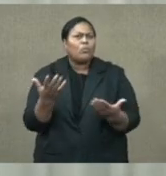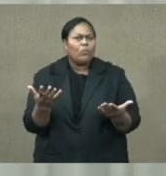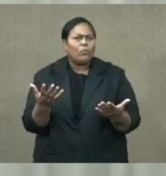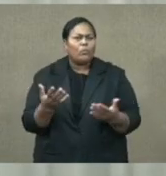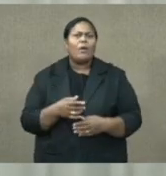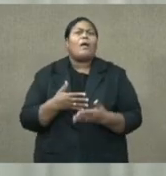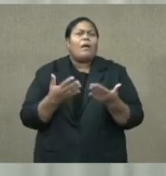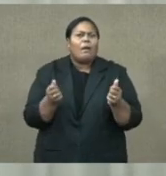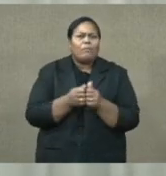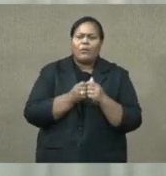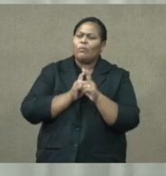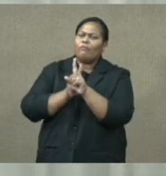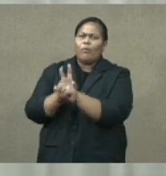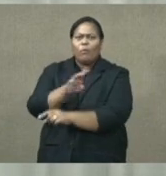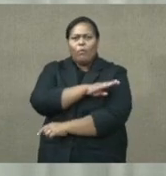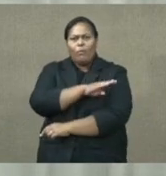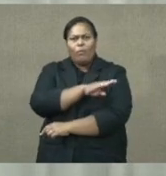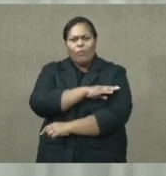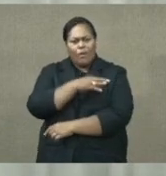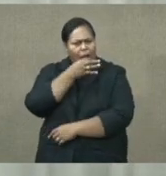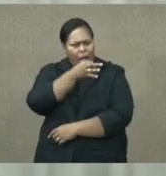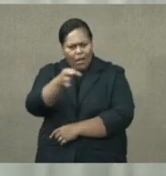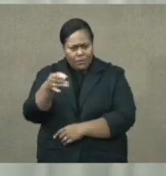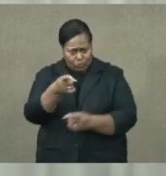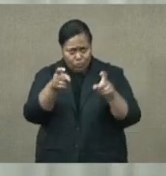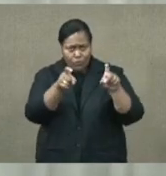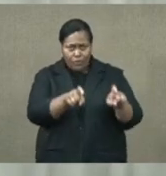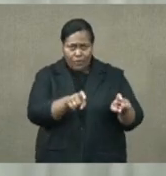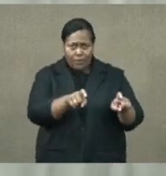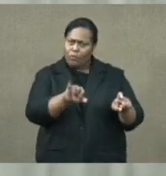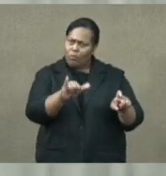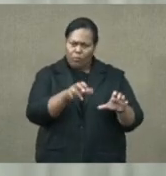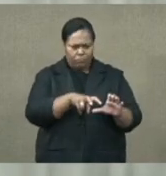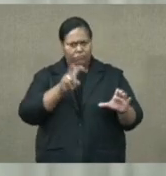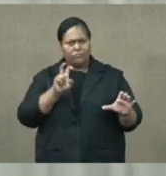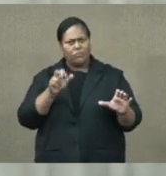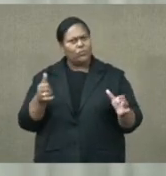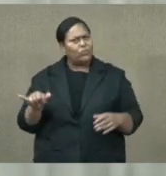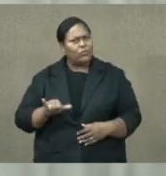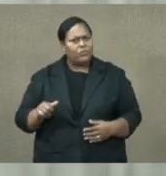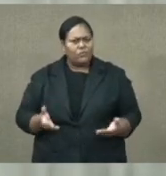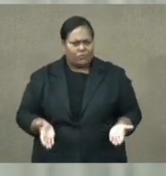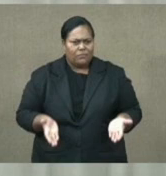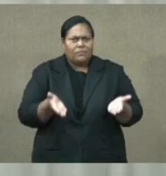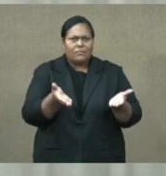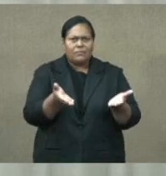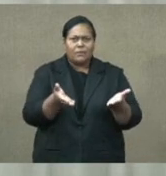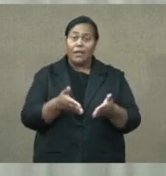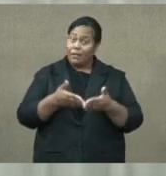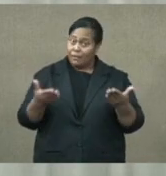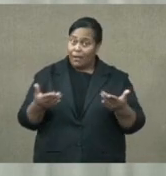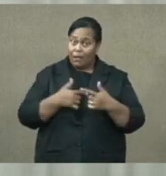follow Mr. Bainimarama's call for them to remain in place? We will now be looking